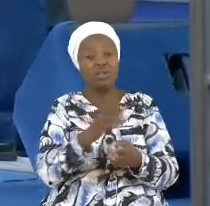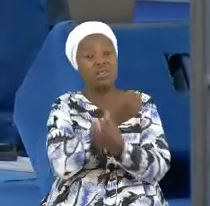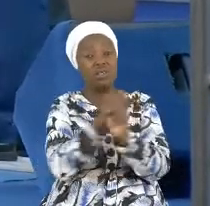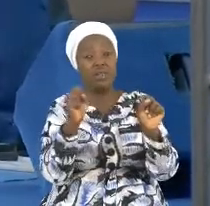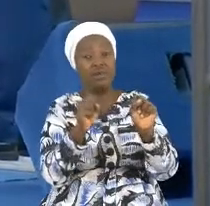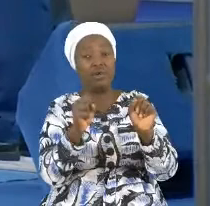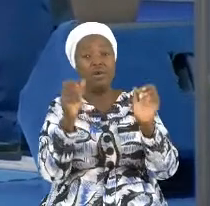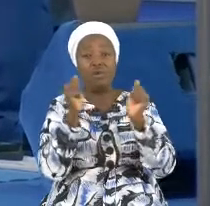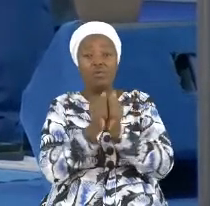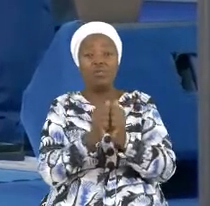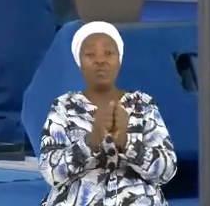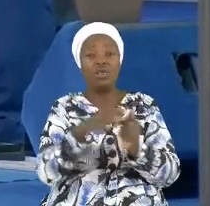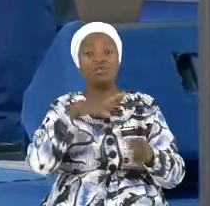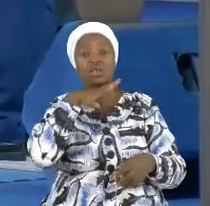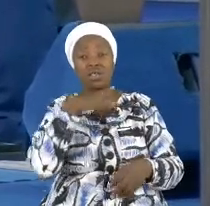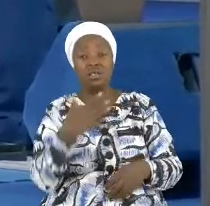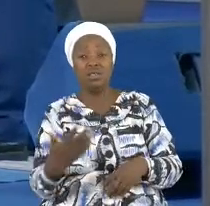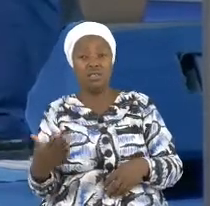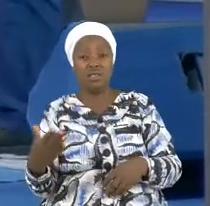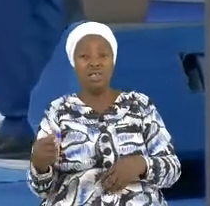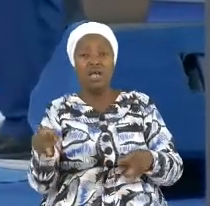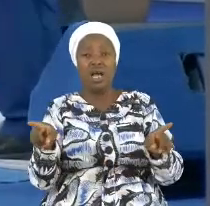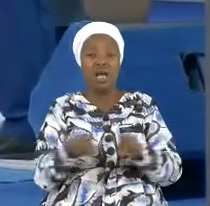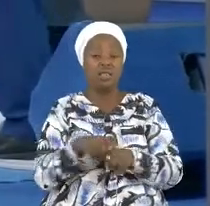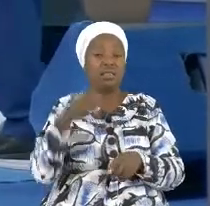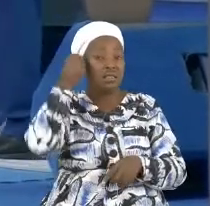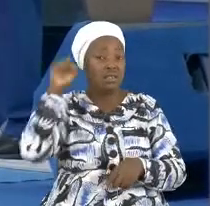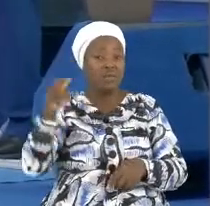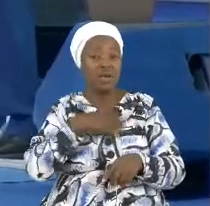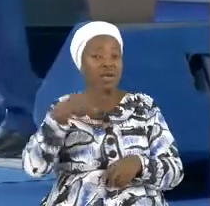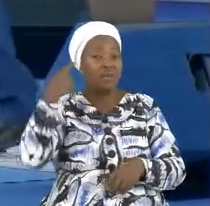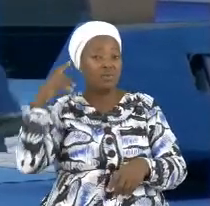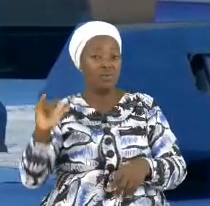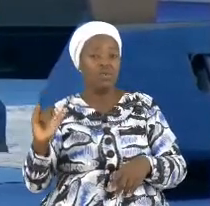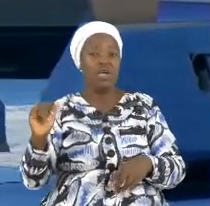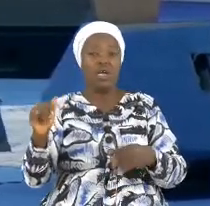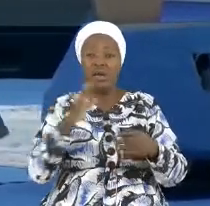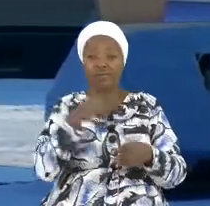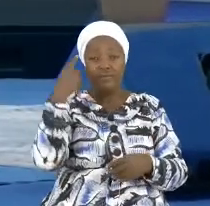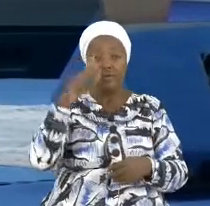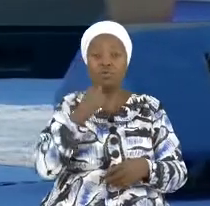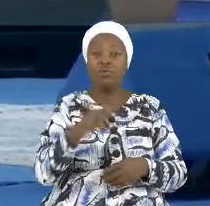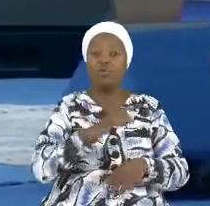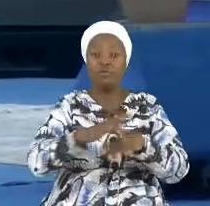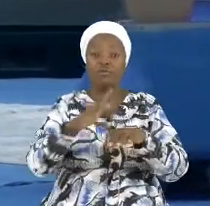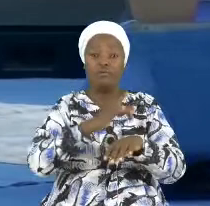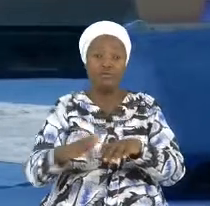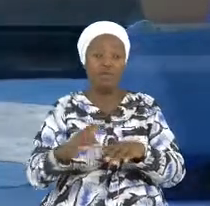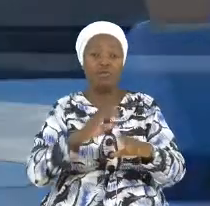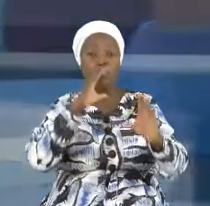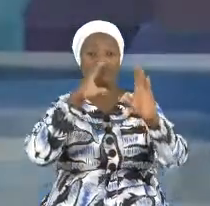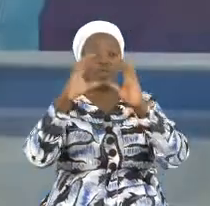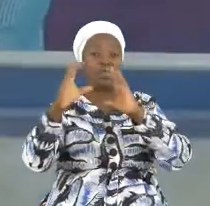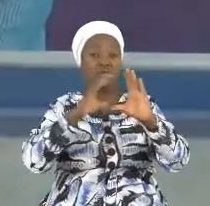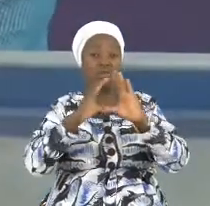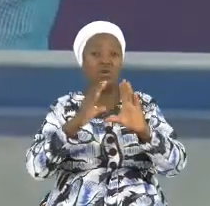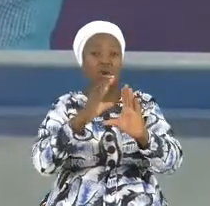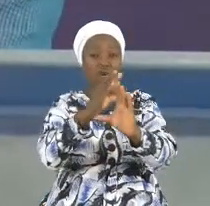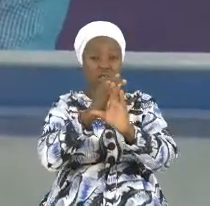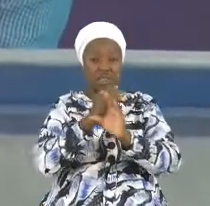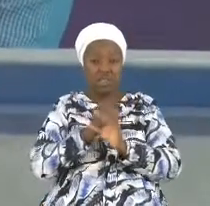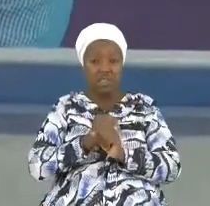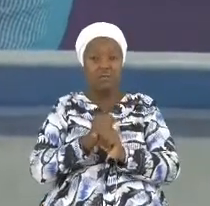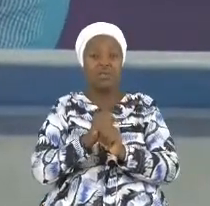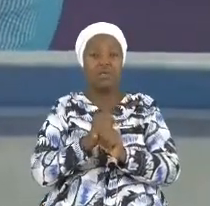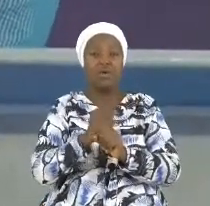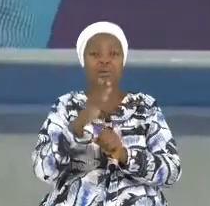corruptible things as silver and gold from your vain conversation received by tradition